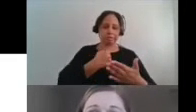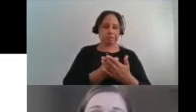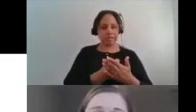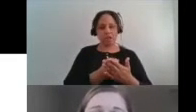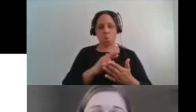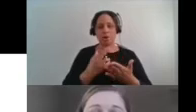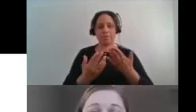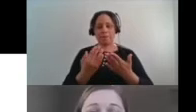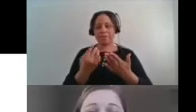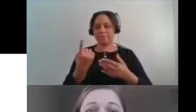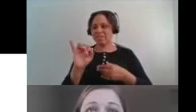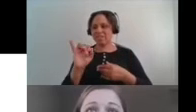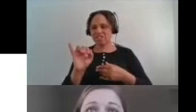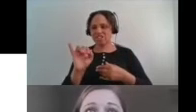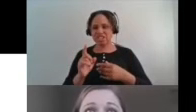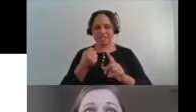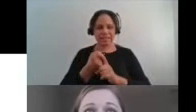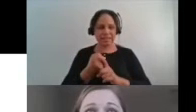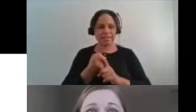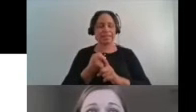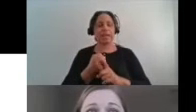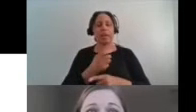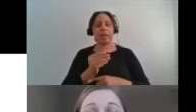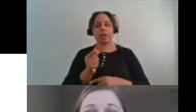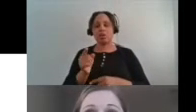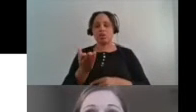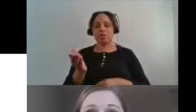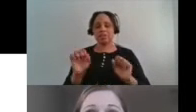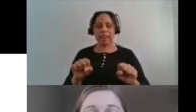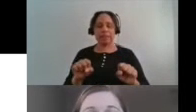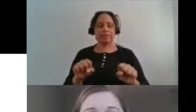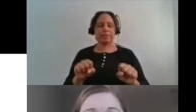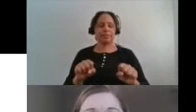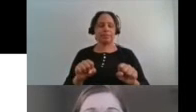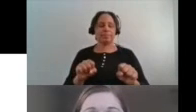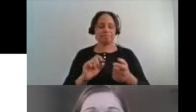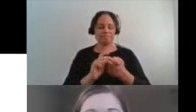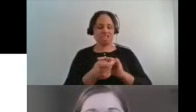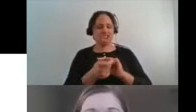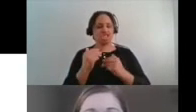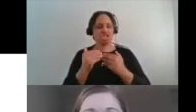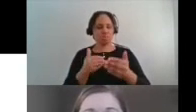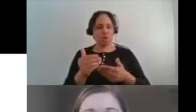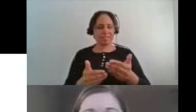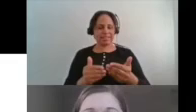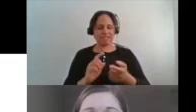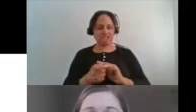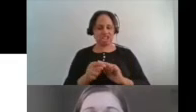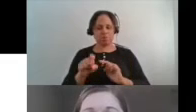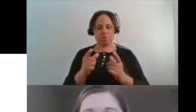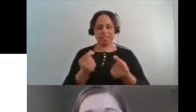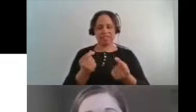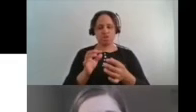sort of infection that comes up. And those things can change the process and change what we may need to do in terms